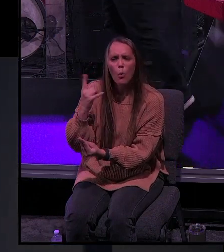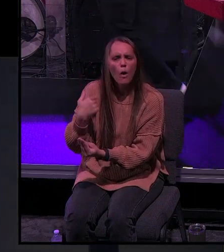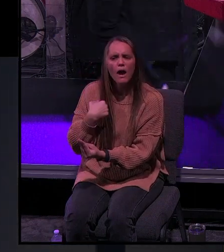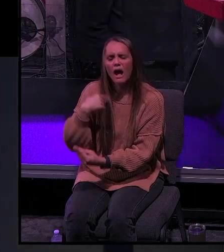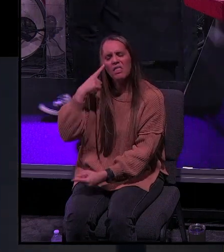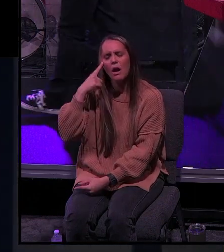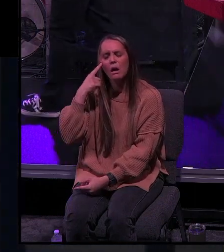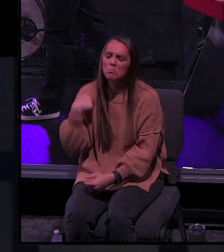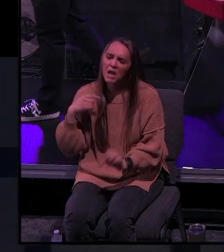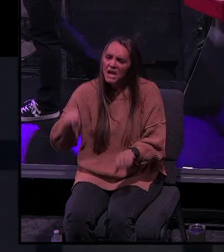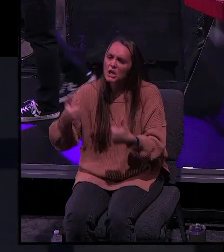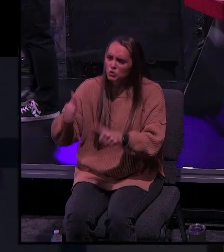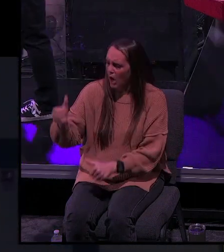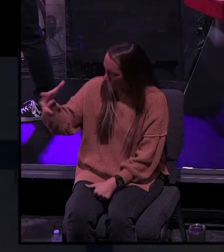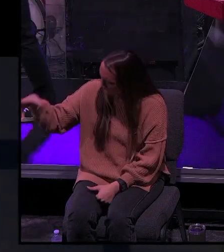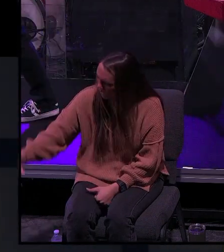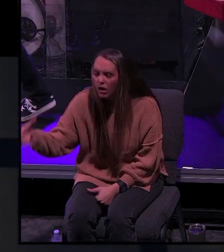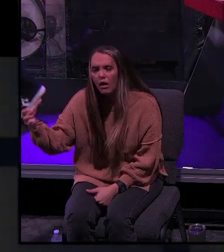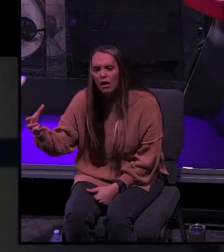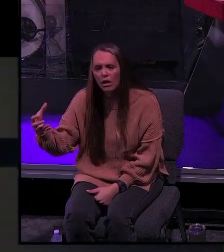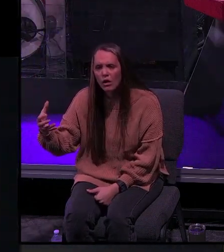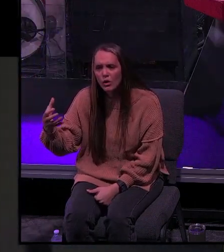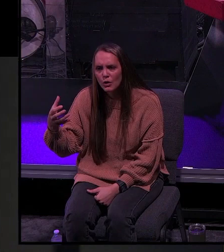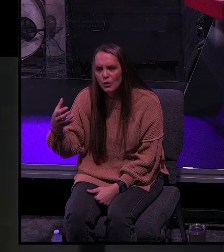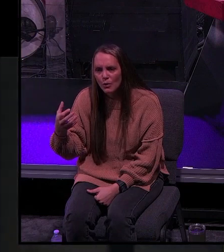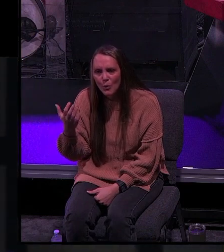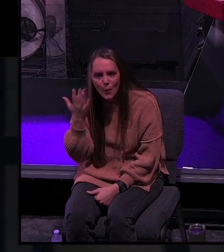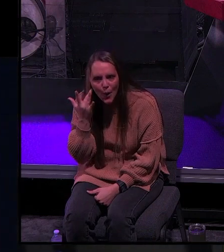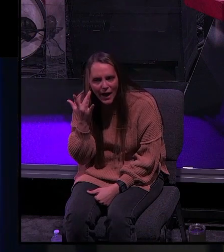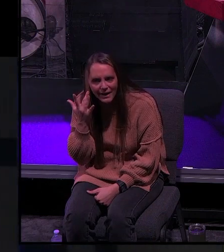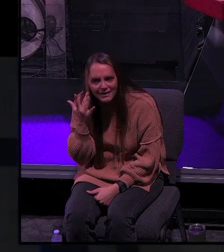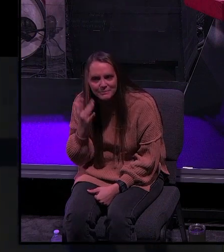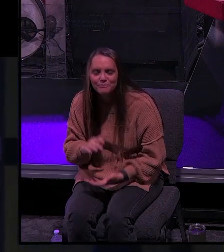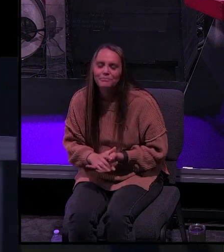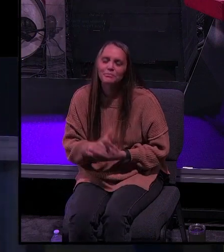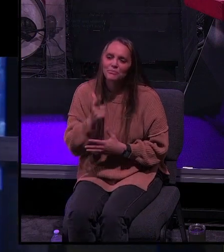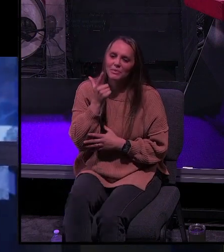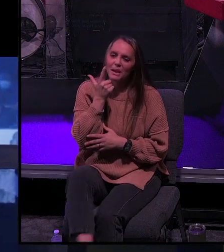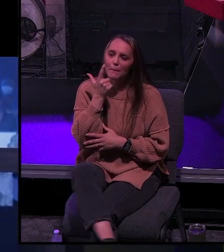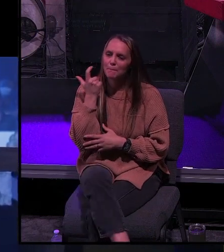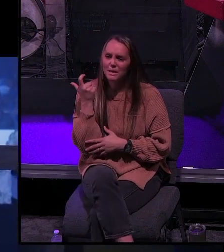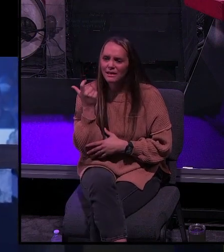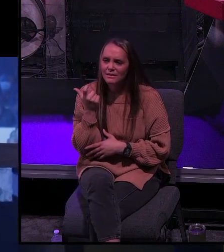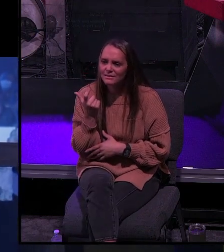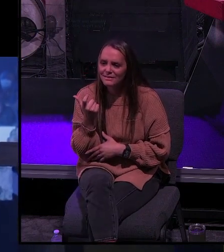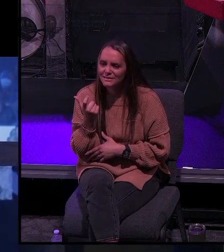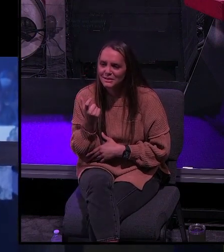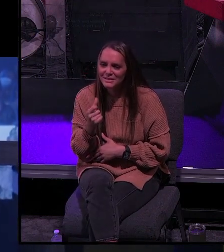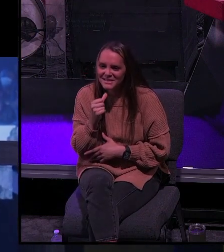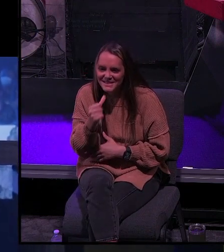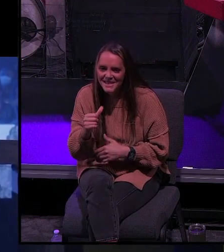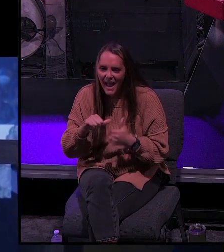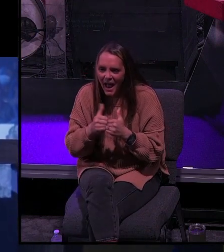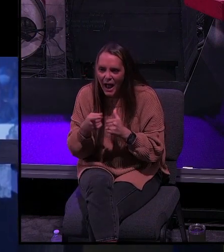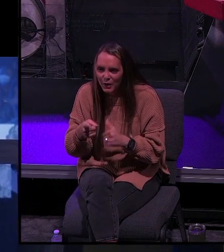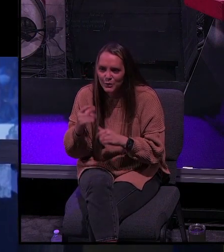in the water and catching a fish? You know why? Because that's not how you fish.